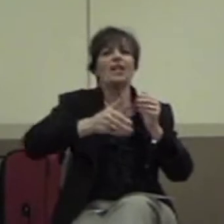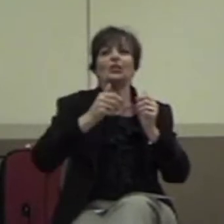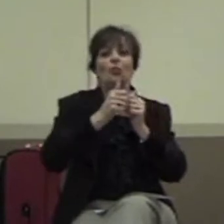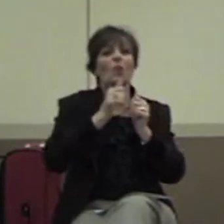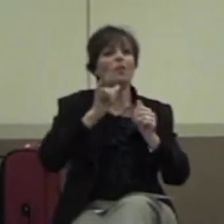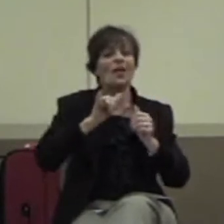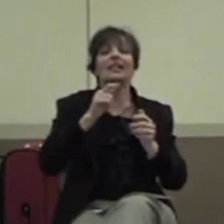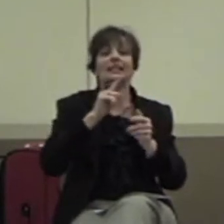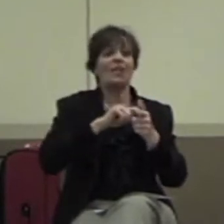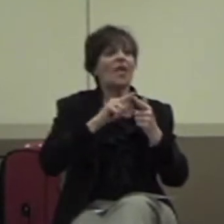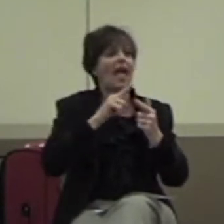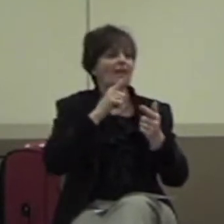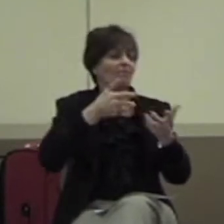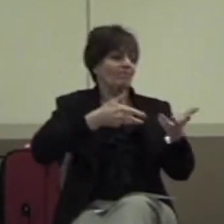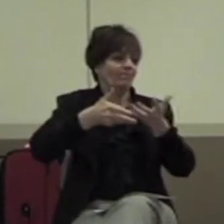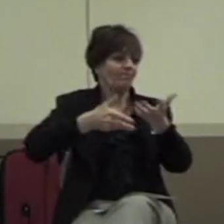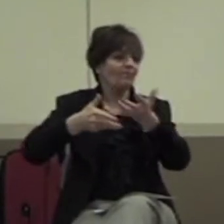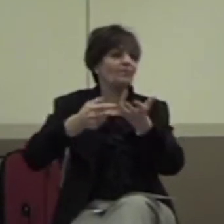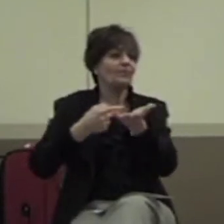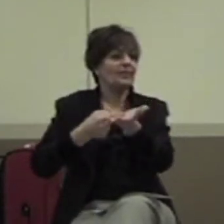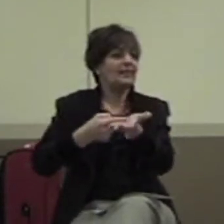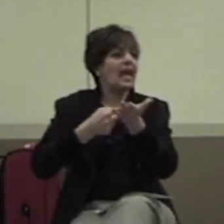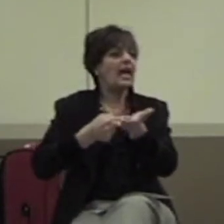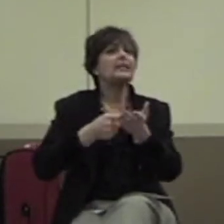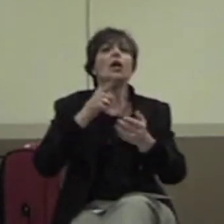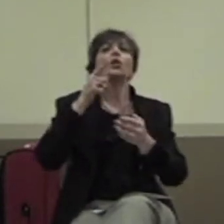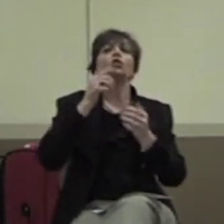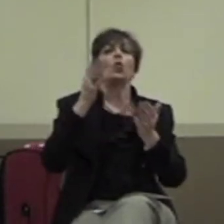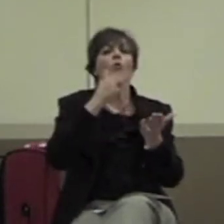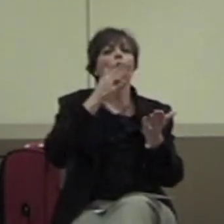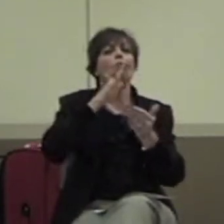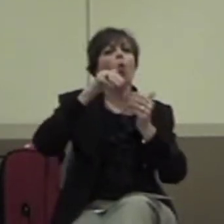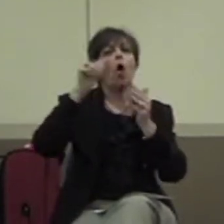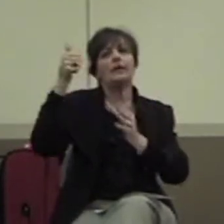with this. So go through all 10 pages.